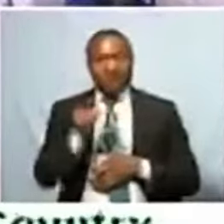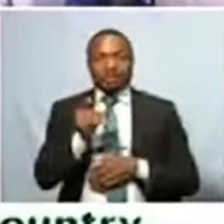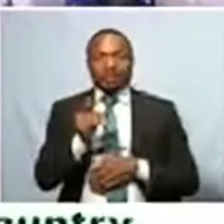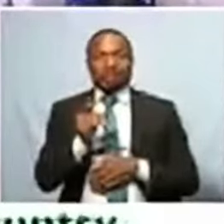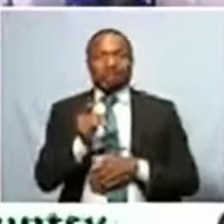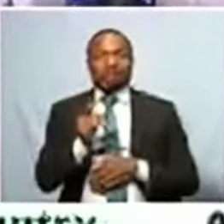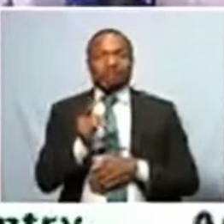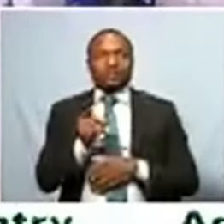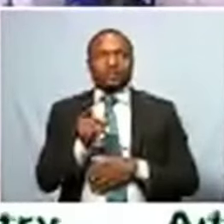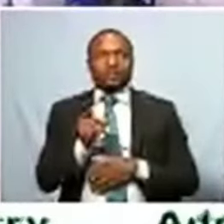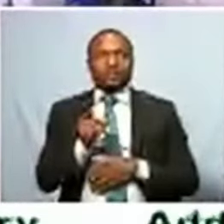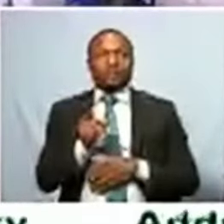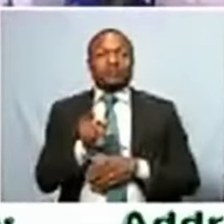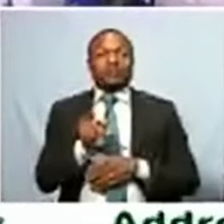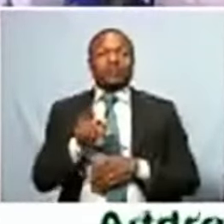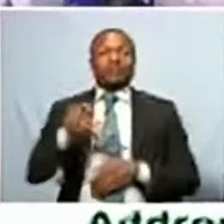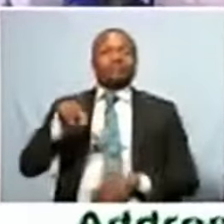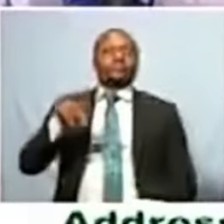be PF